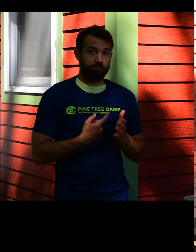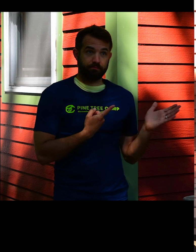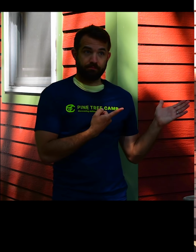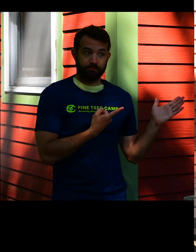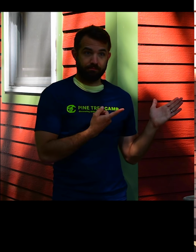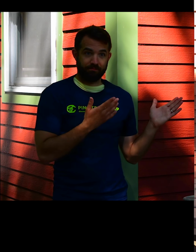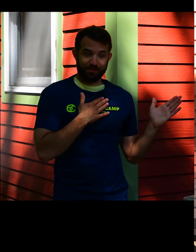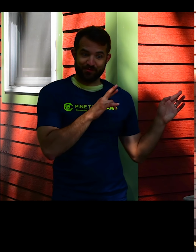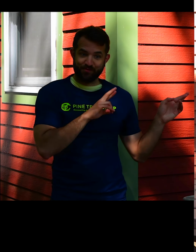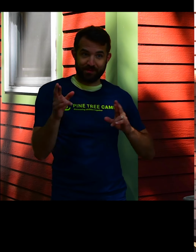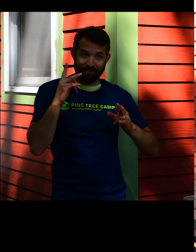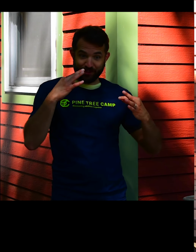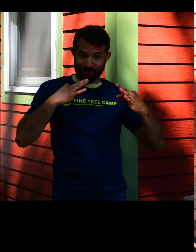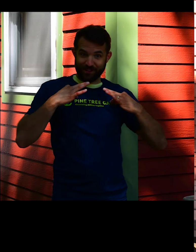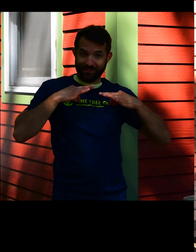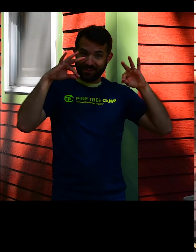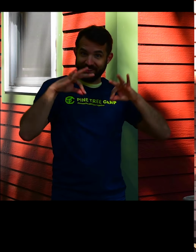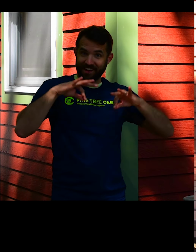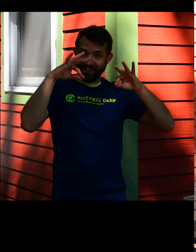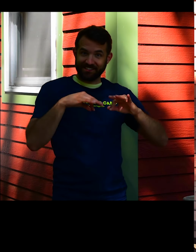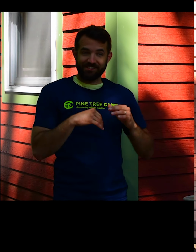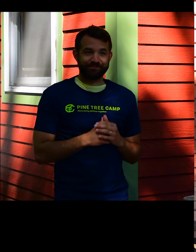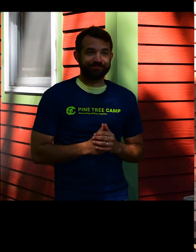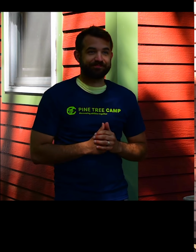And my shirt is ready to dye.